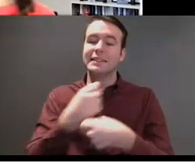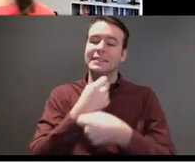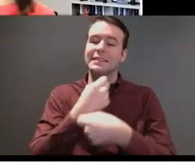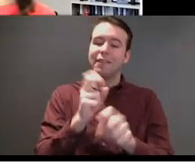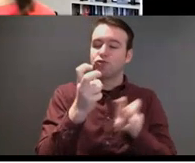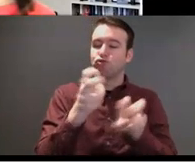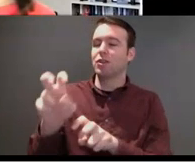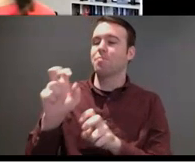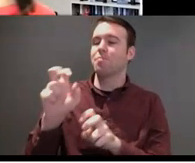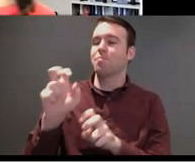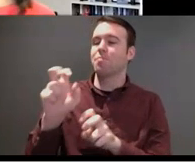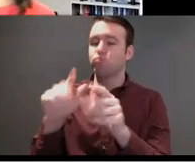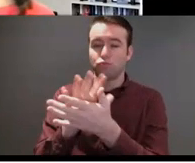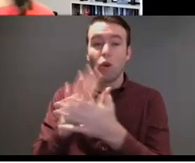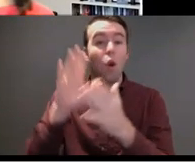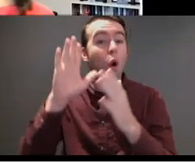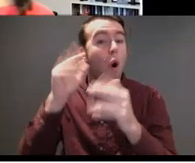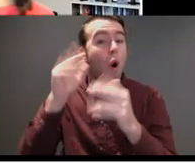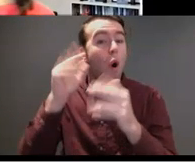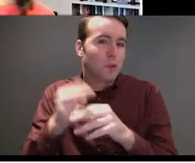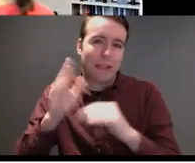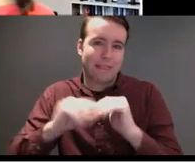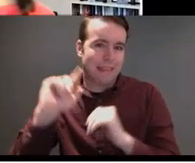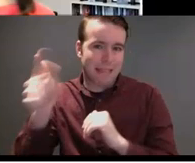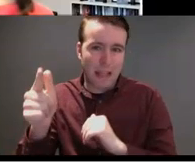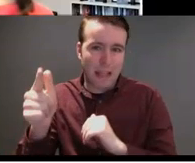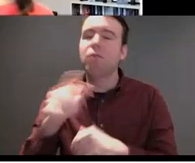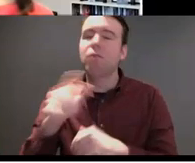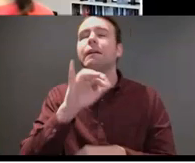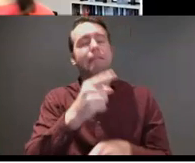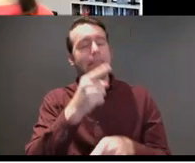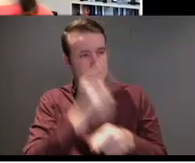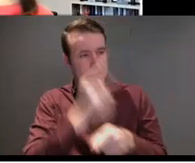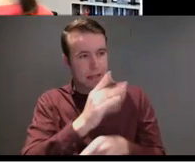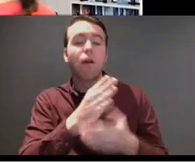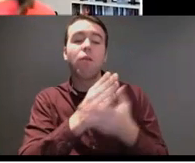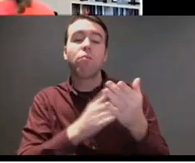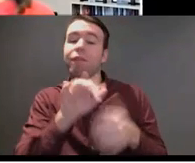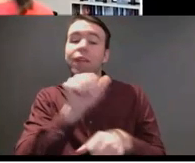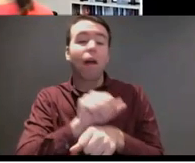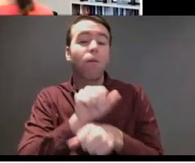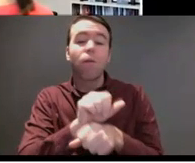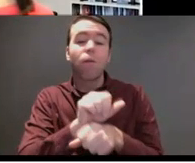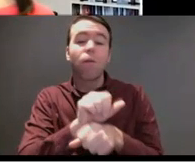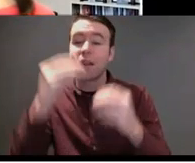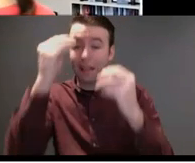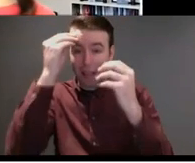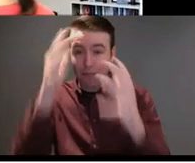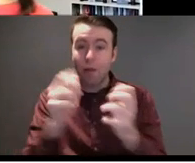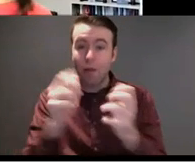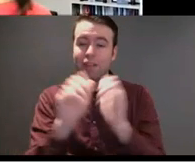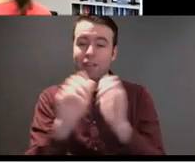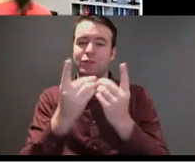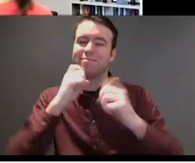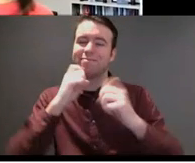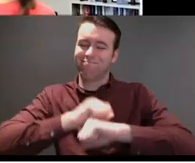school, hopefully sooner rather than later. That's right. And part of that work included the information the district sent